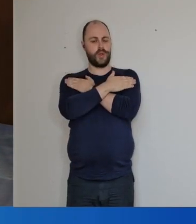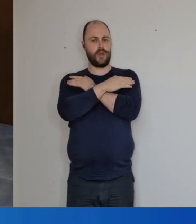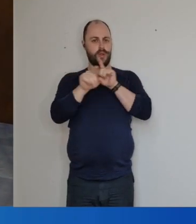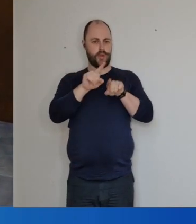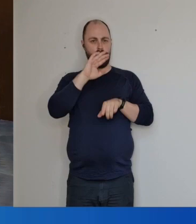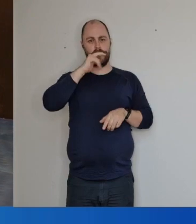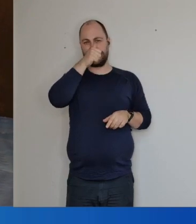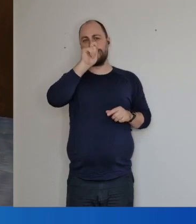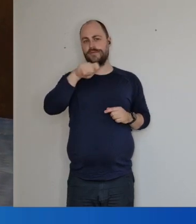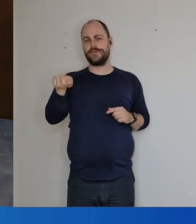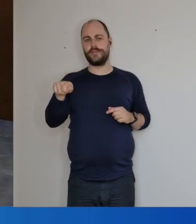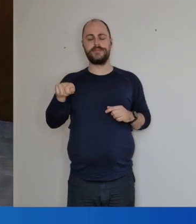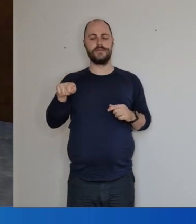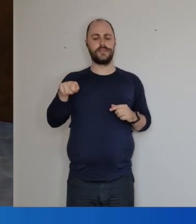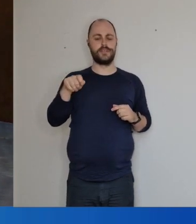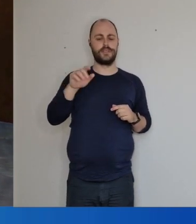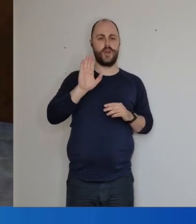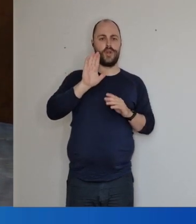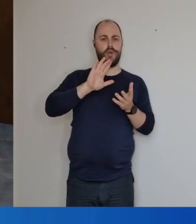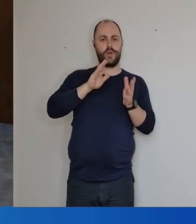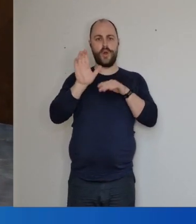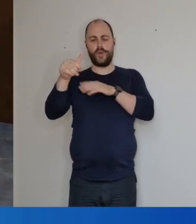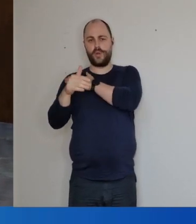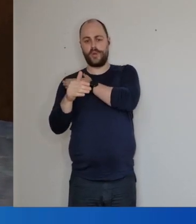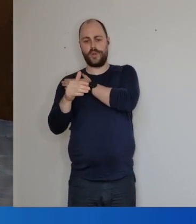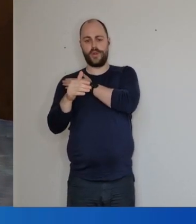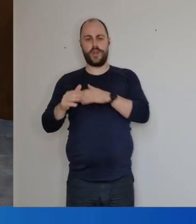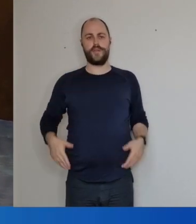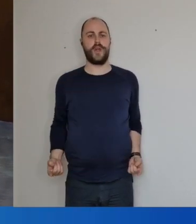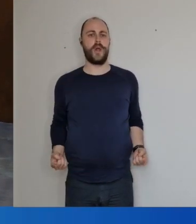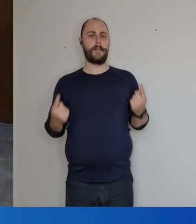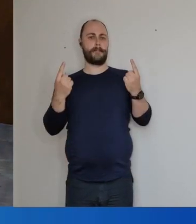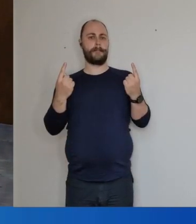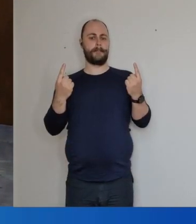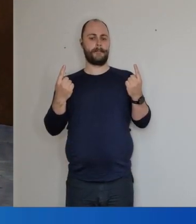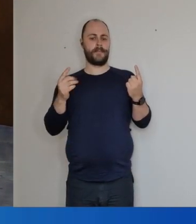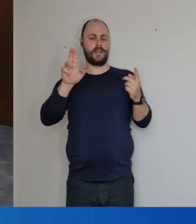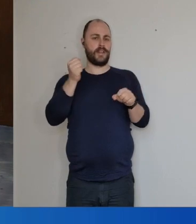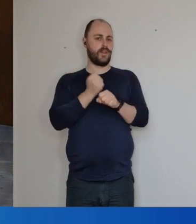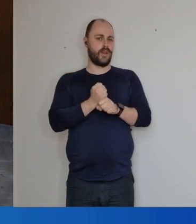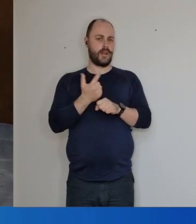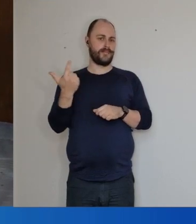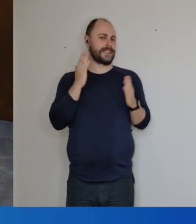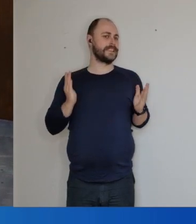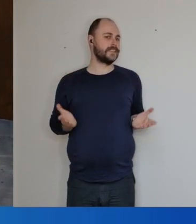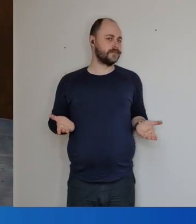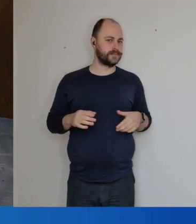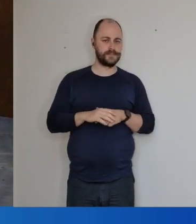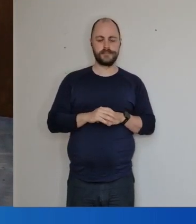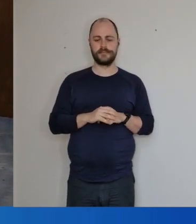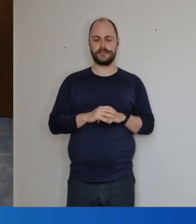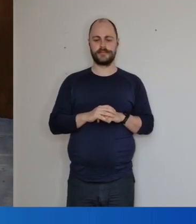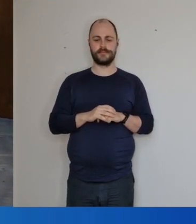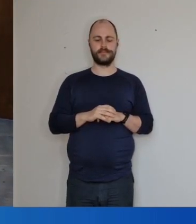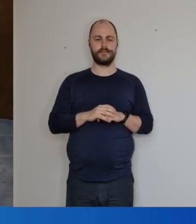your shoulders, which are the ones you're gonna be using most of the time. So we roll over our shoulder in a bridge and get our hips high. You can obviously do this to